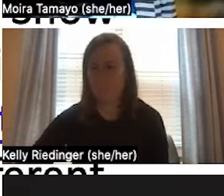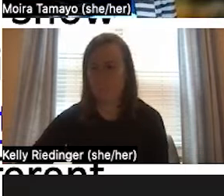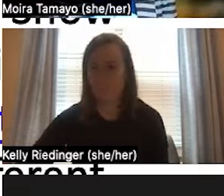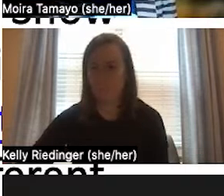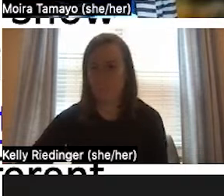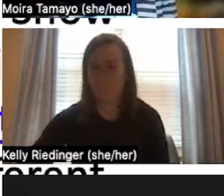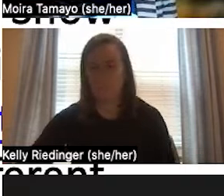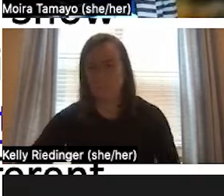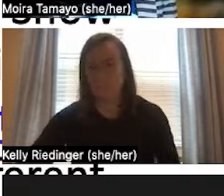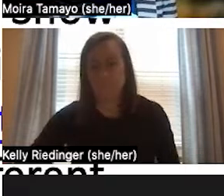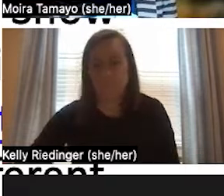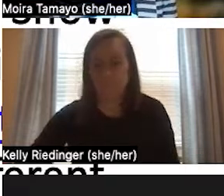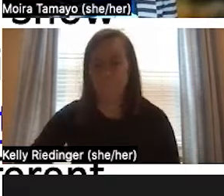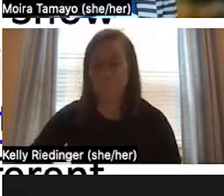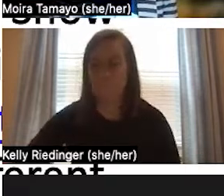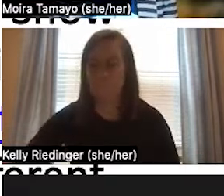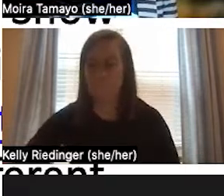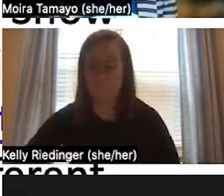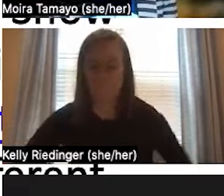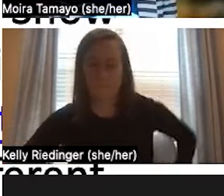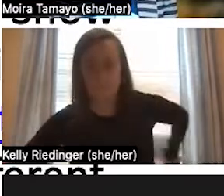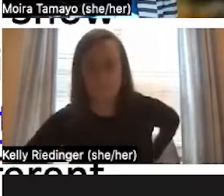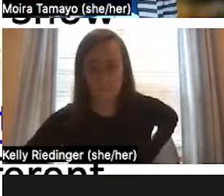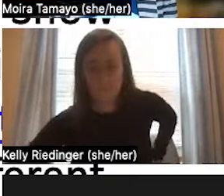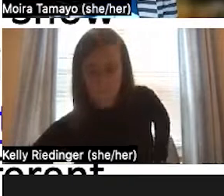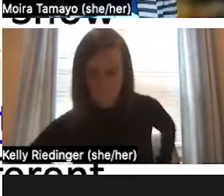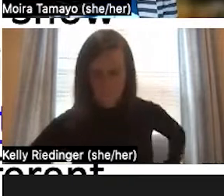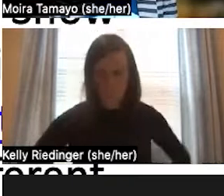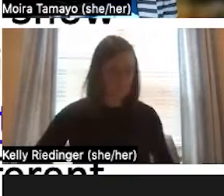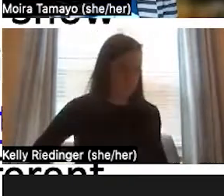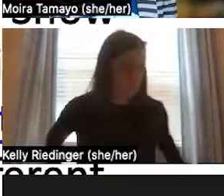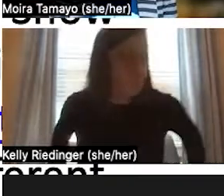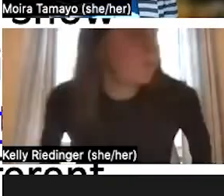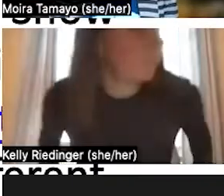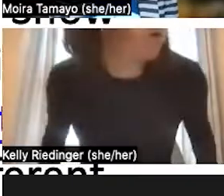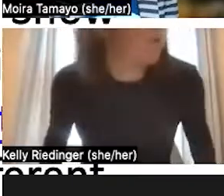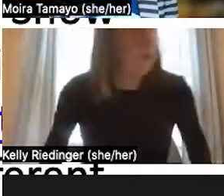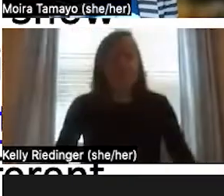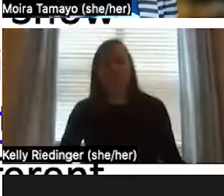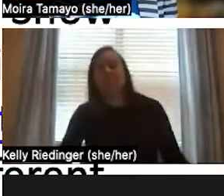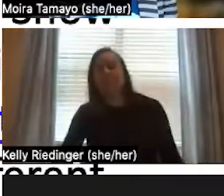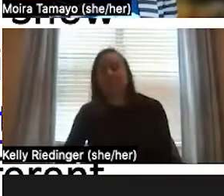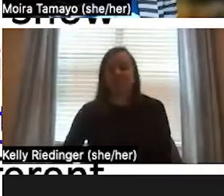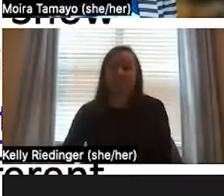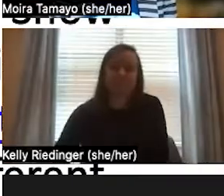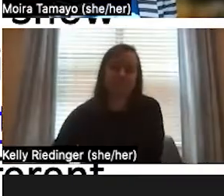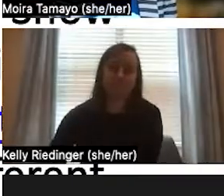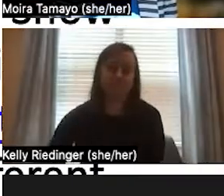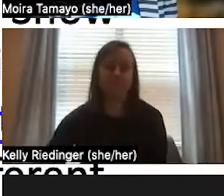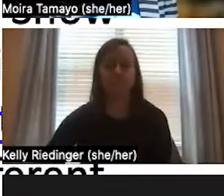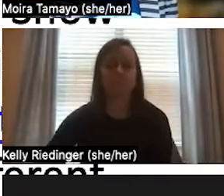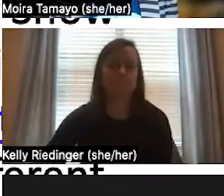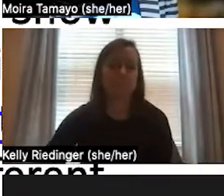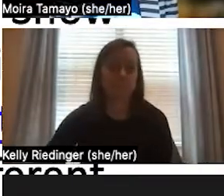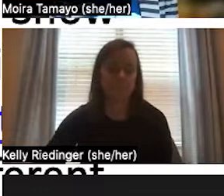couple more people in the waiting room. I think we will go ahead and get started. I'm going to